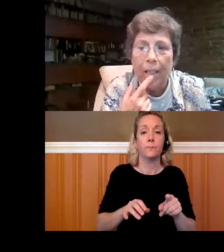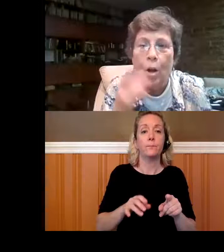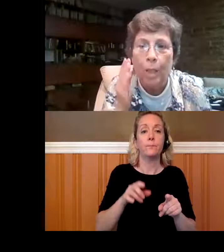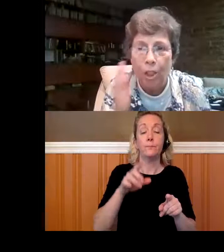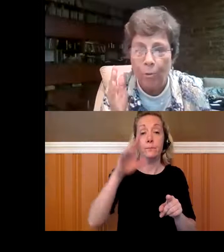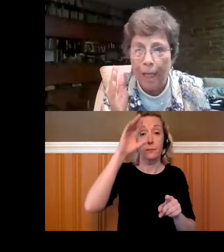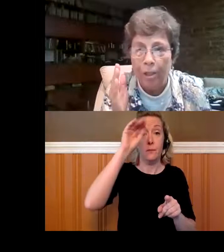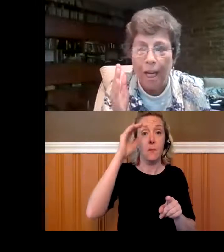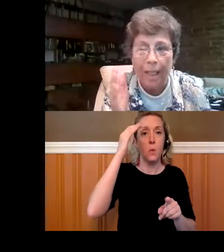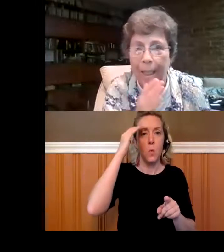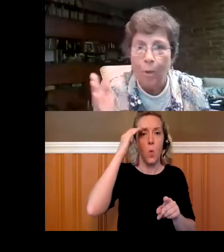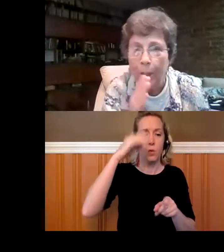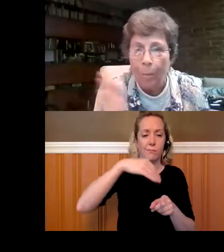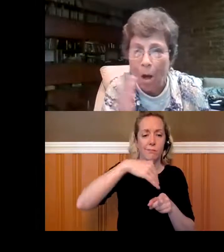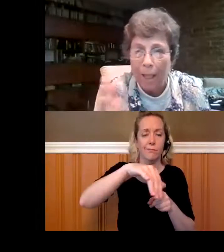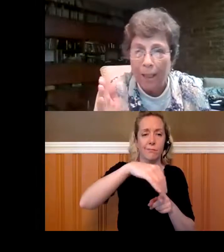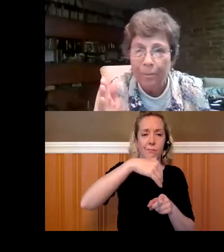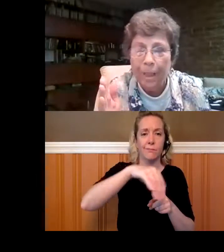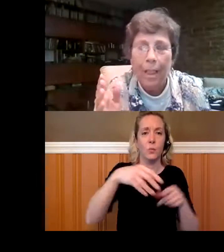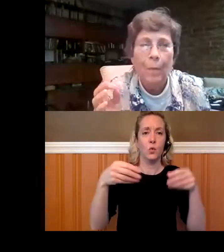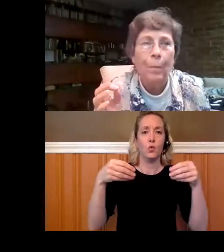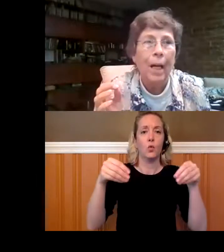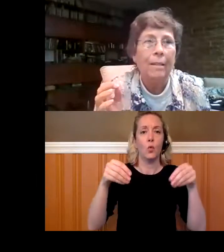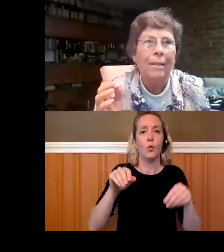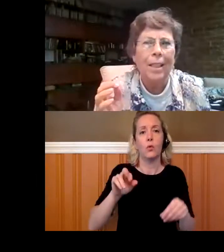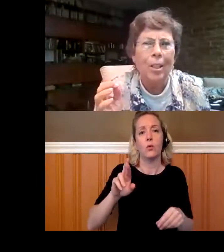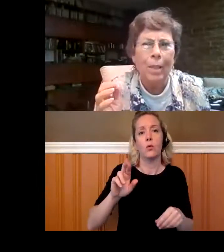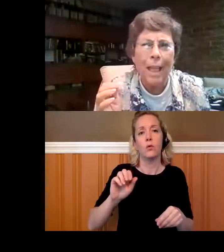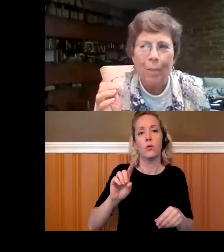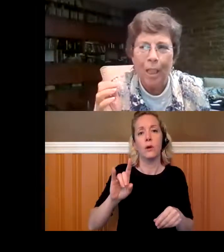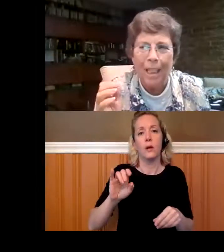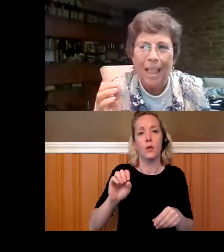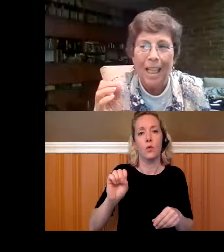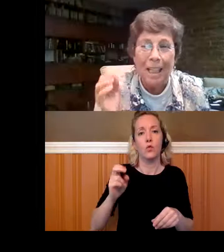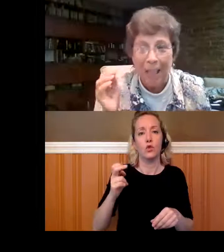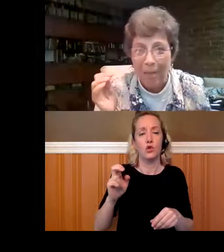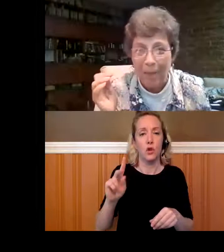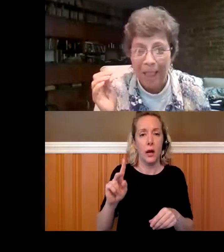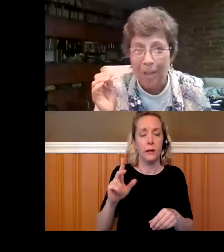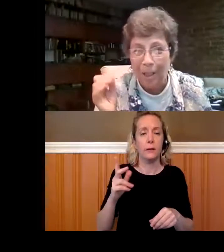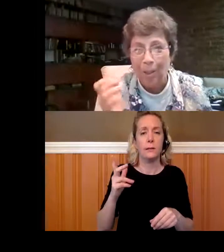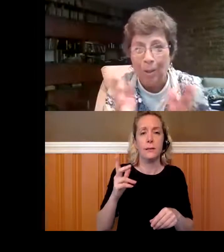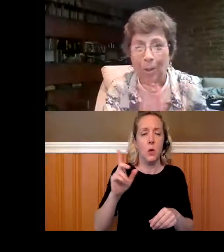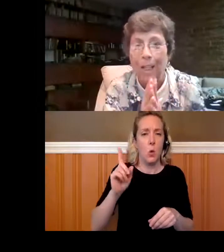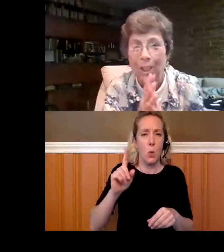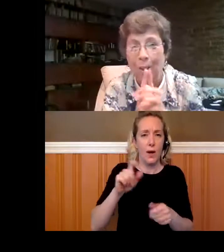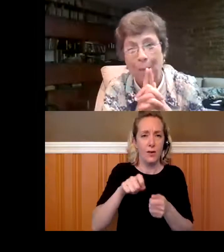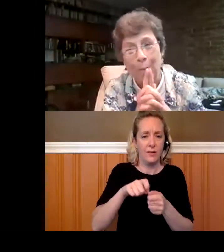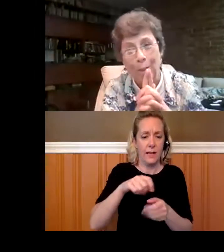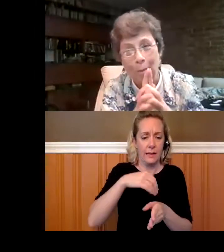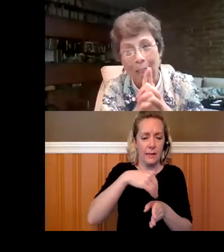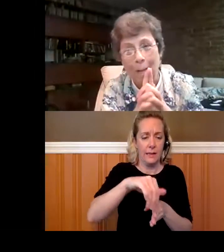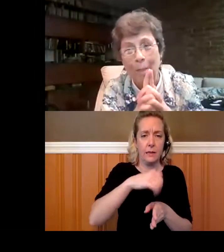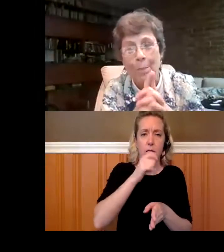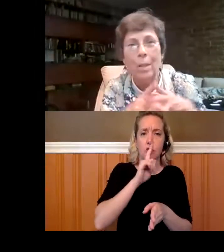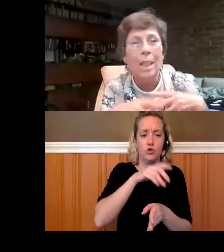on the block, but doesn't know exactly where it is. And his assignment that he was going to do, so I could show the people in Germany how deafblind people can